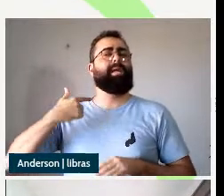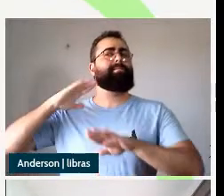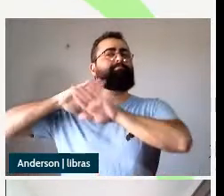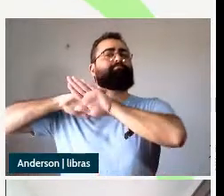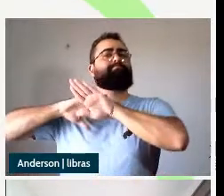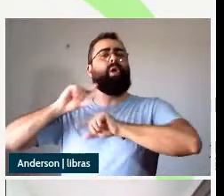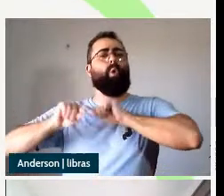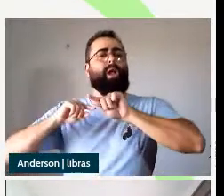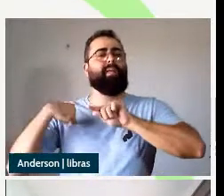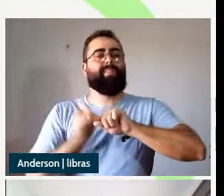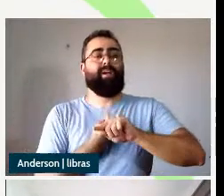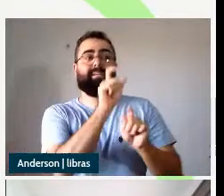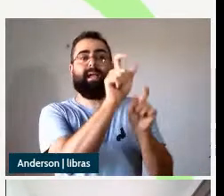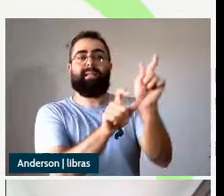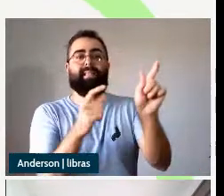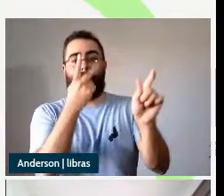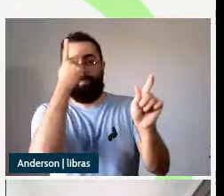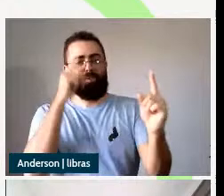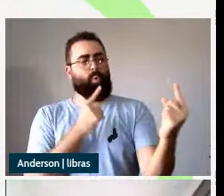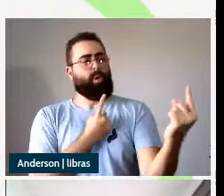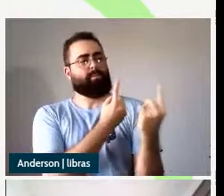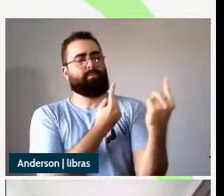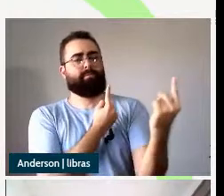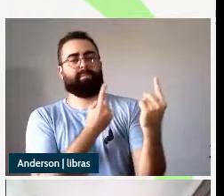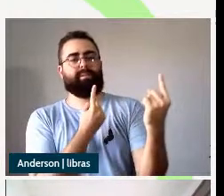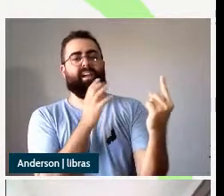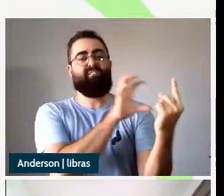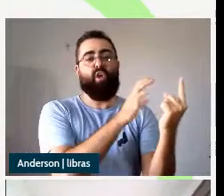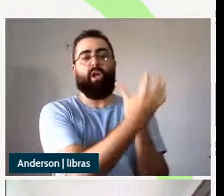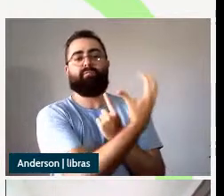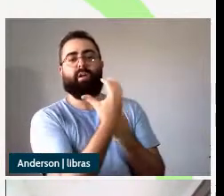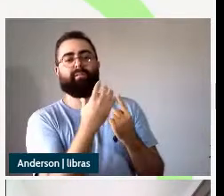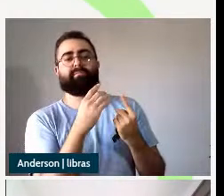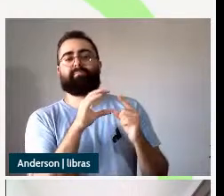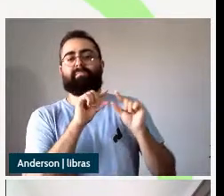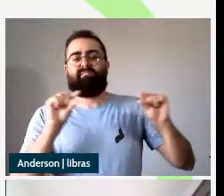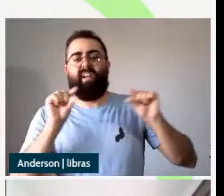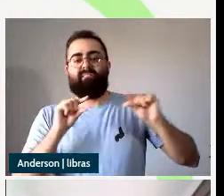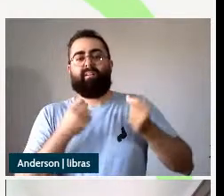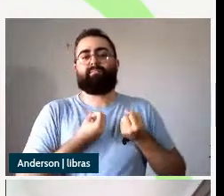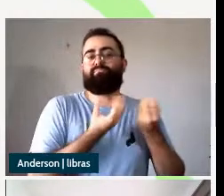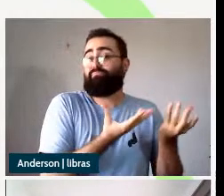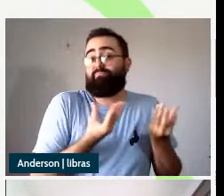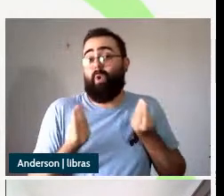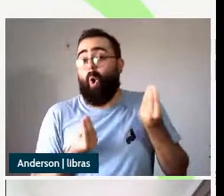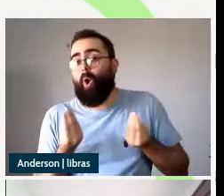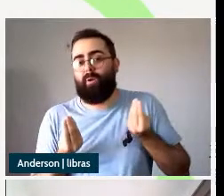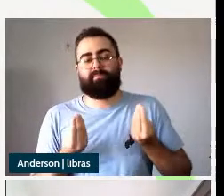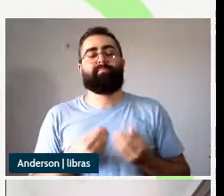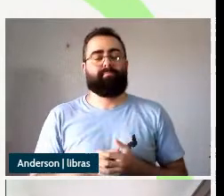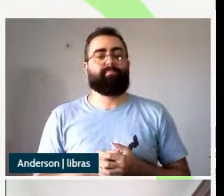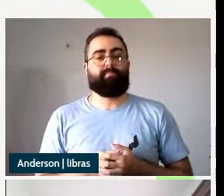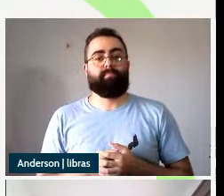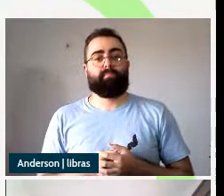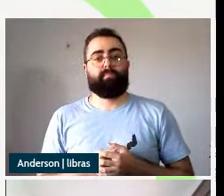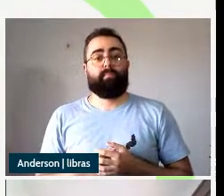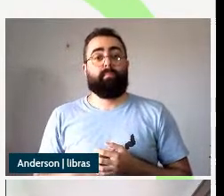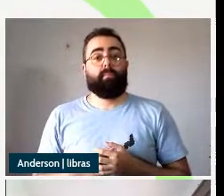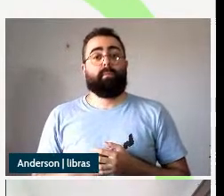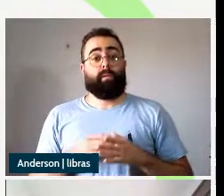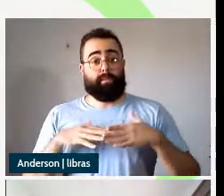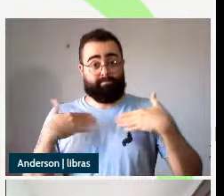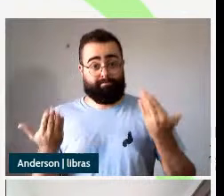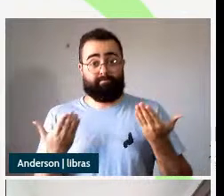interact with the agency that we have as free choosing agents in some sort of sense so those are the references